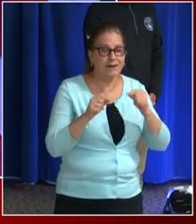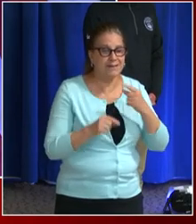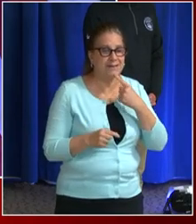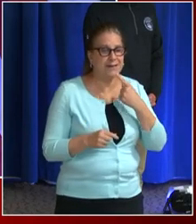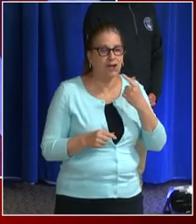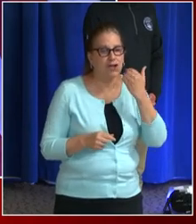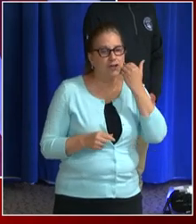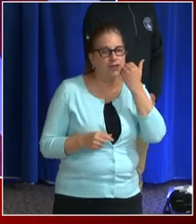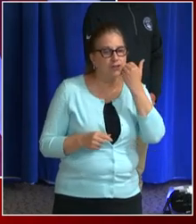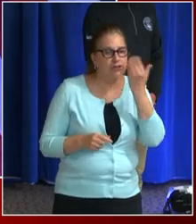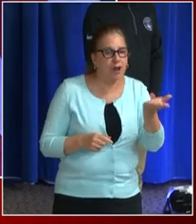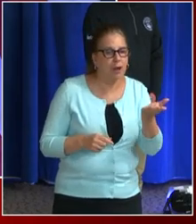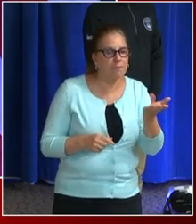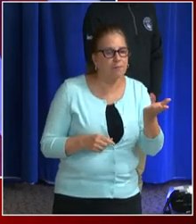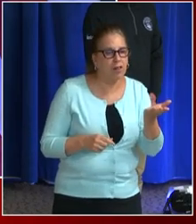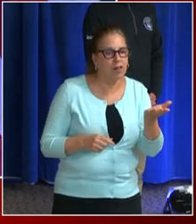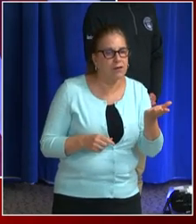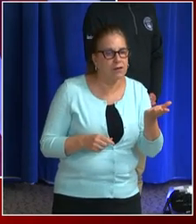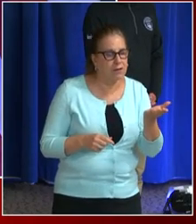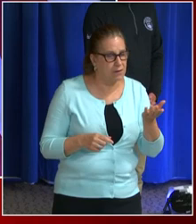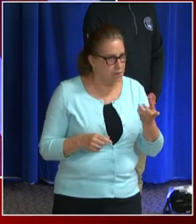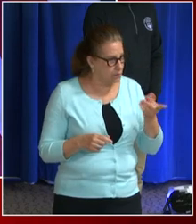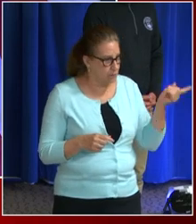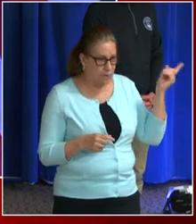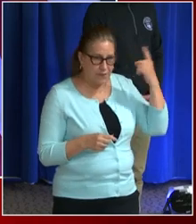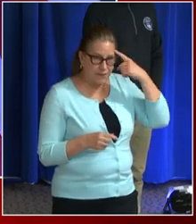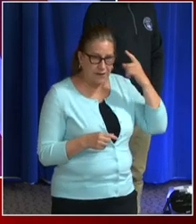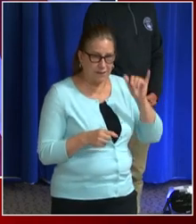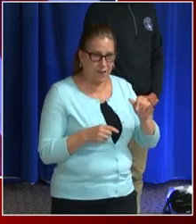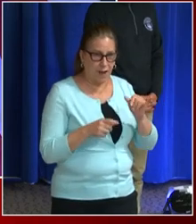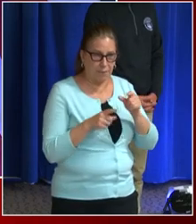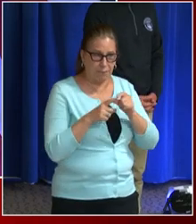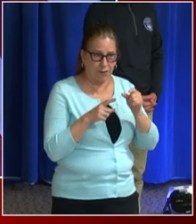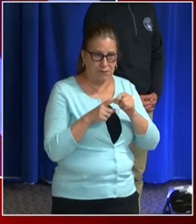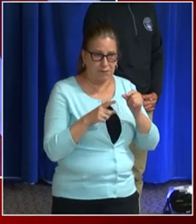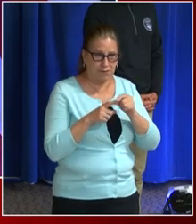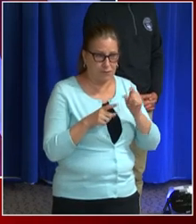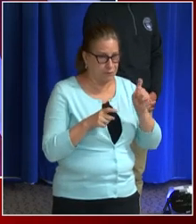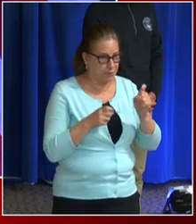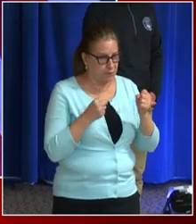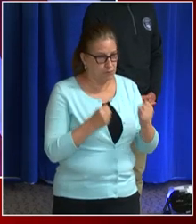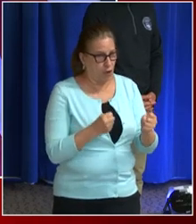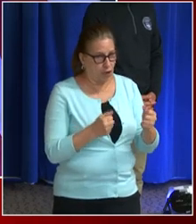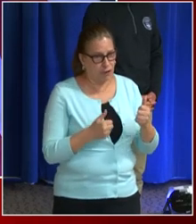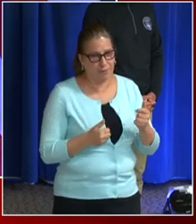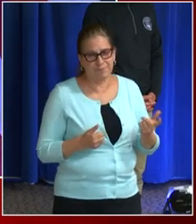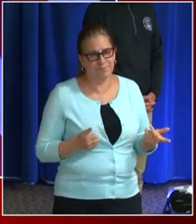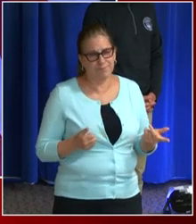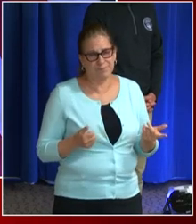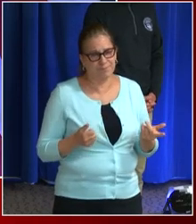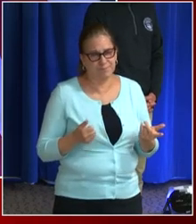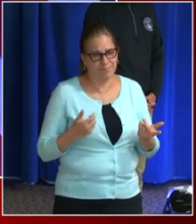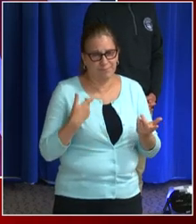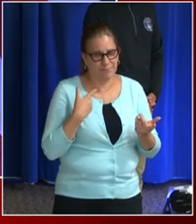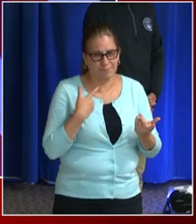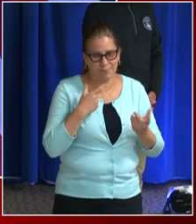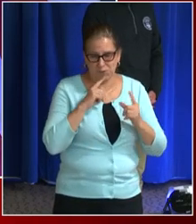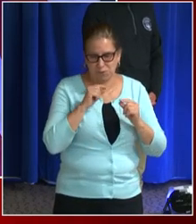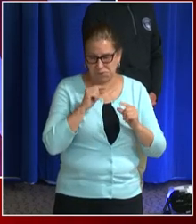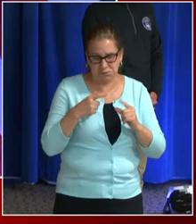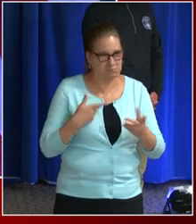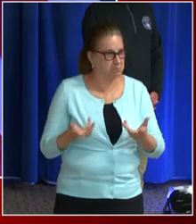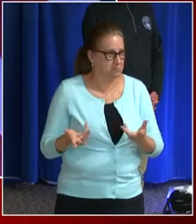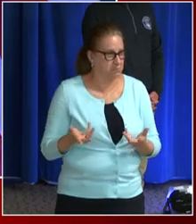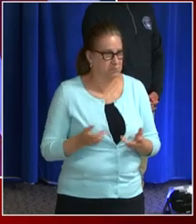Rethink that overnight, maybe a stronger word, perhaps? I said what I said. I stand behind it. Yep. Chief, going